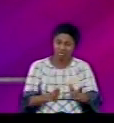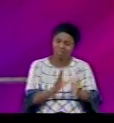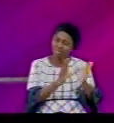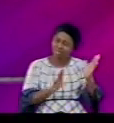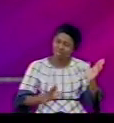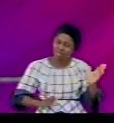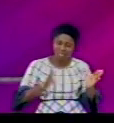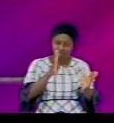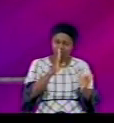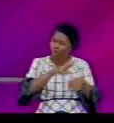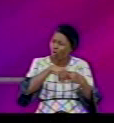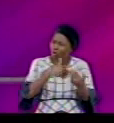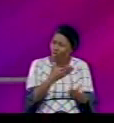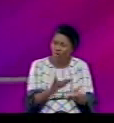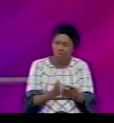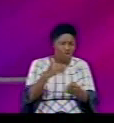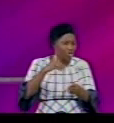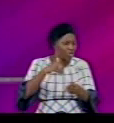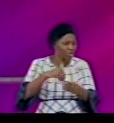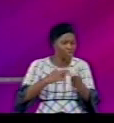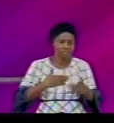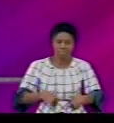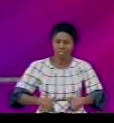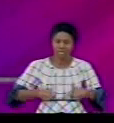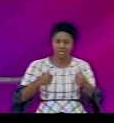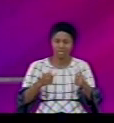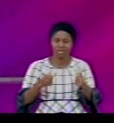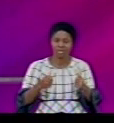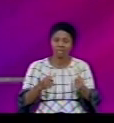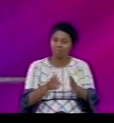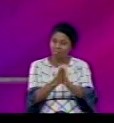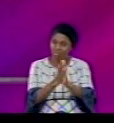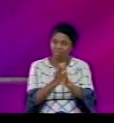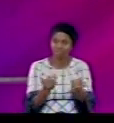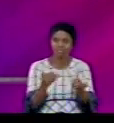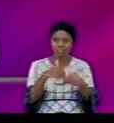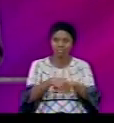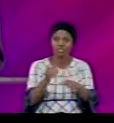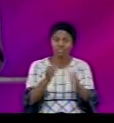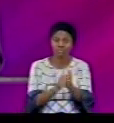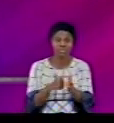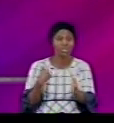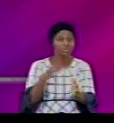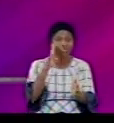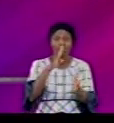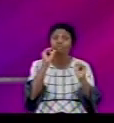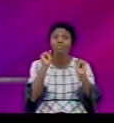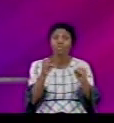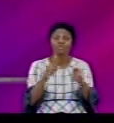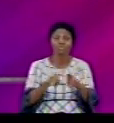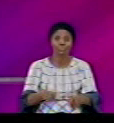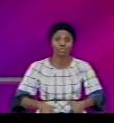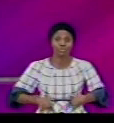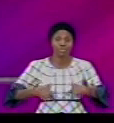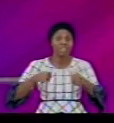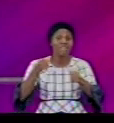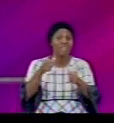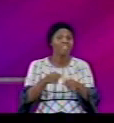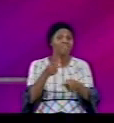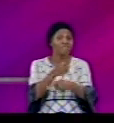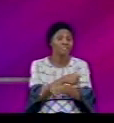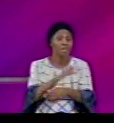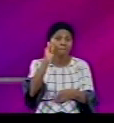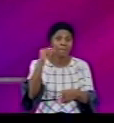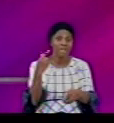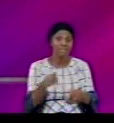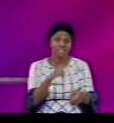all in all. That's what we're asking for tonight, so that we be living day by day by the faith of the Son of God. We be